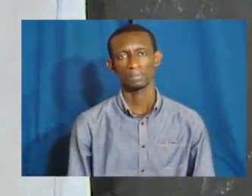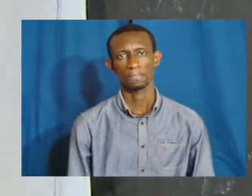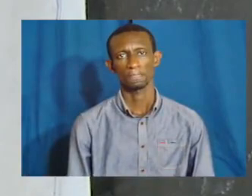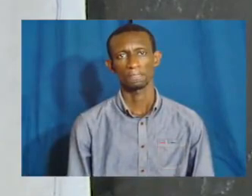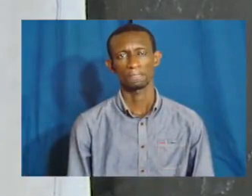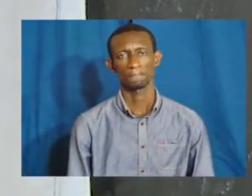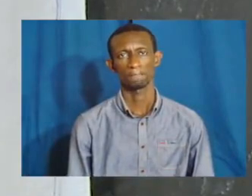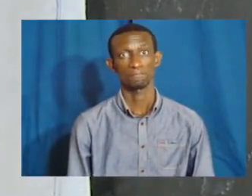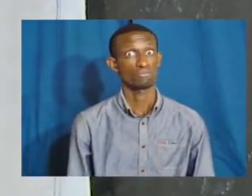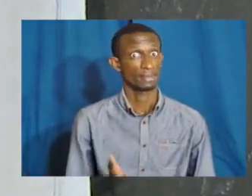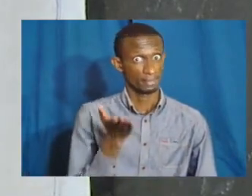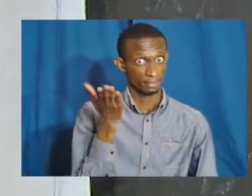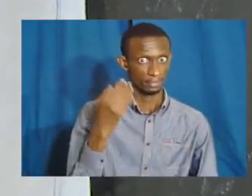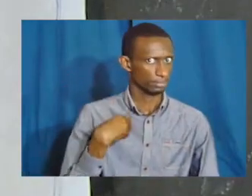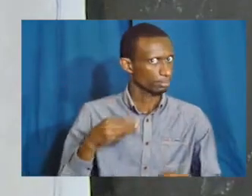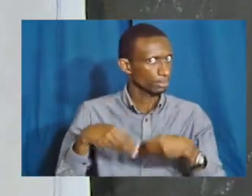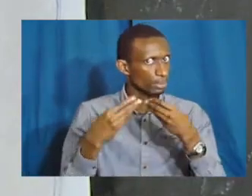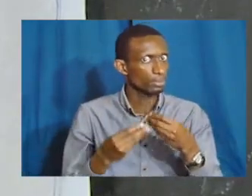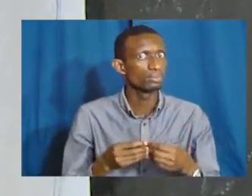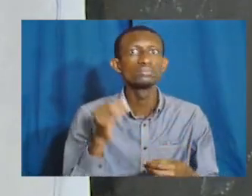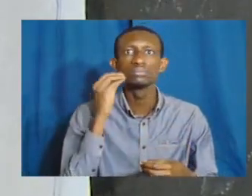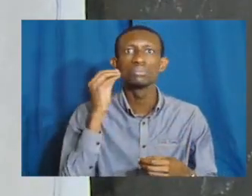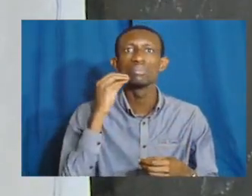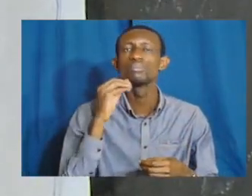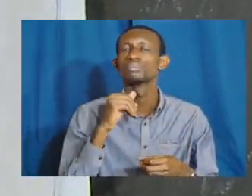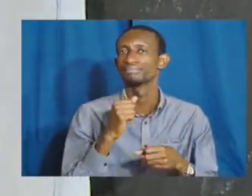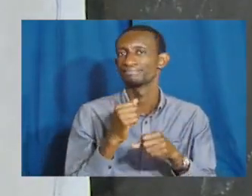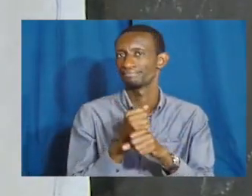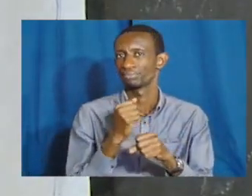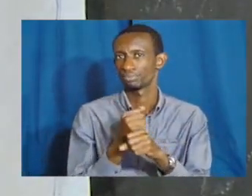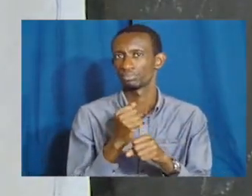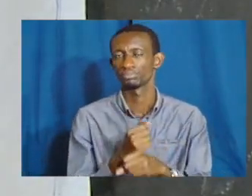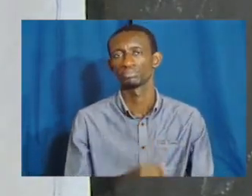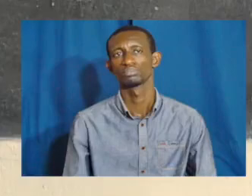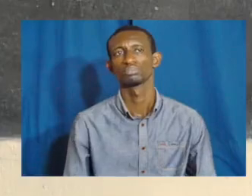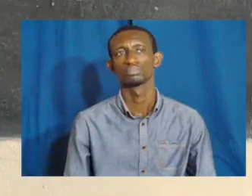So this is your homework. So you just try to answer those questions.